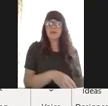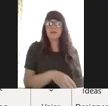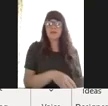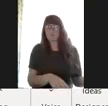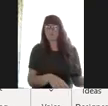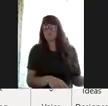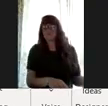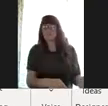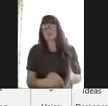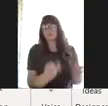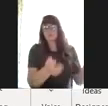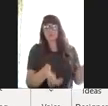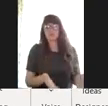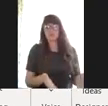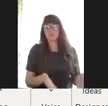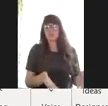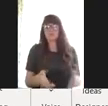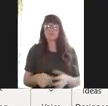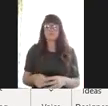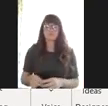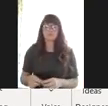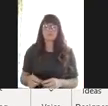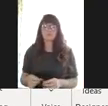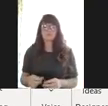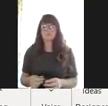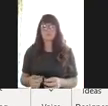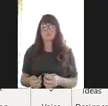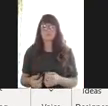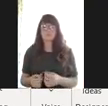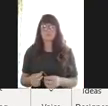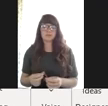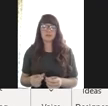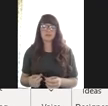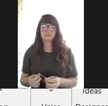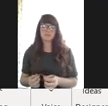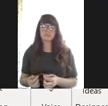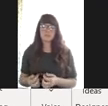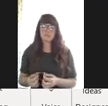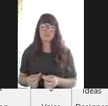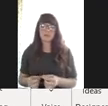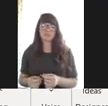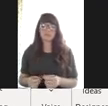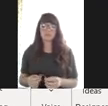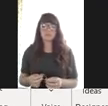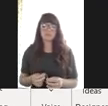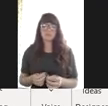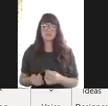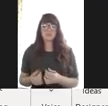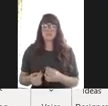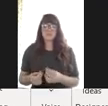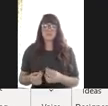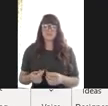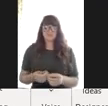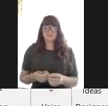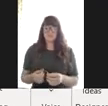been justified, here's positional. Okay. Do you agree with that? I do for right now. Yes.